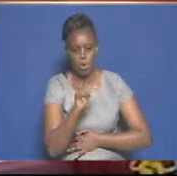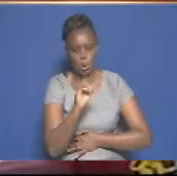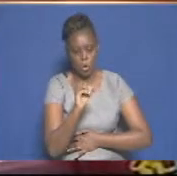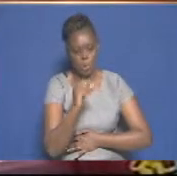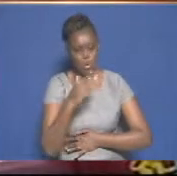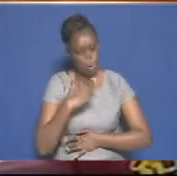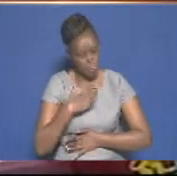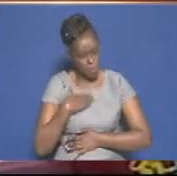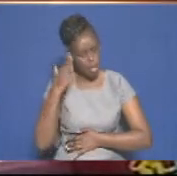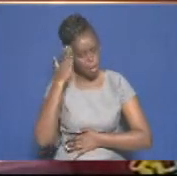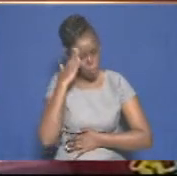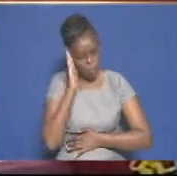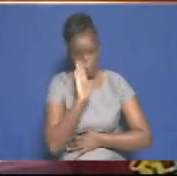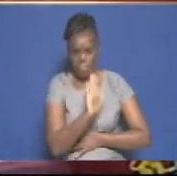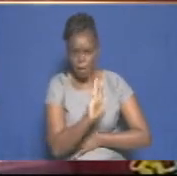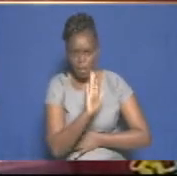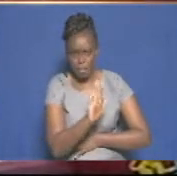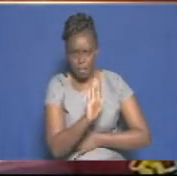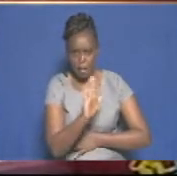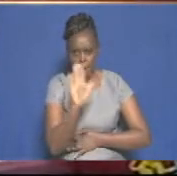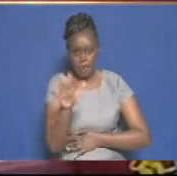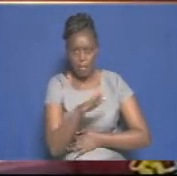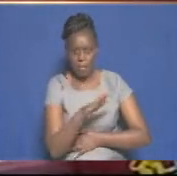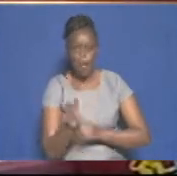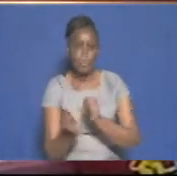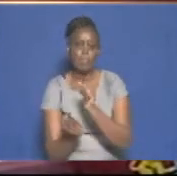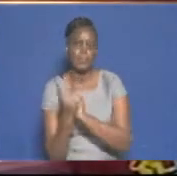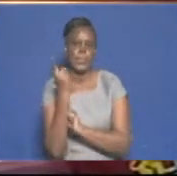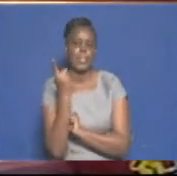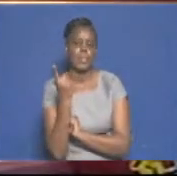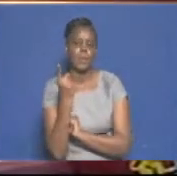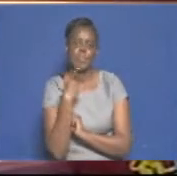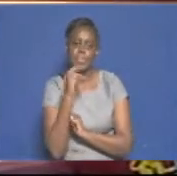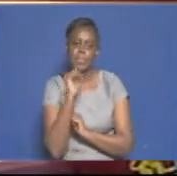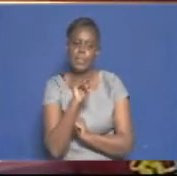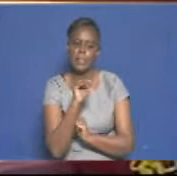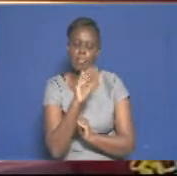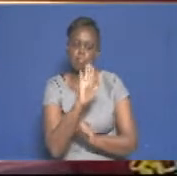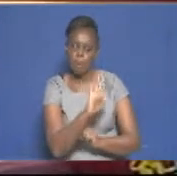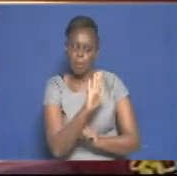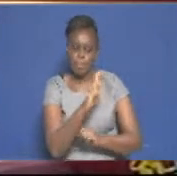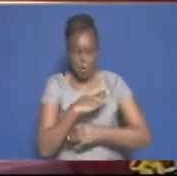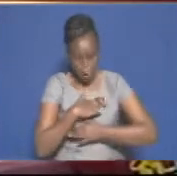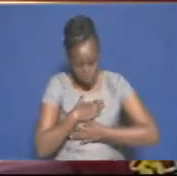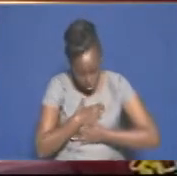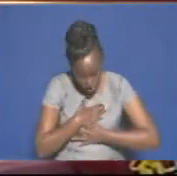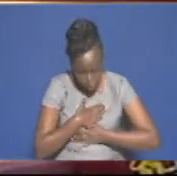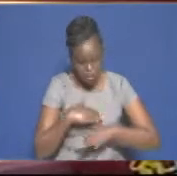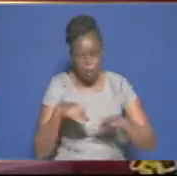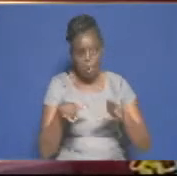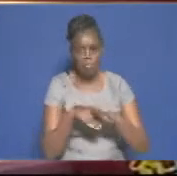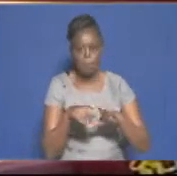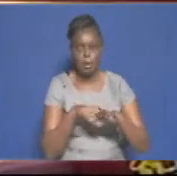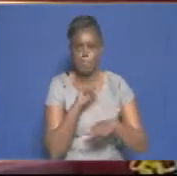katika bunge ya 11. Na niseme Jacob kwa yale mambo ambaye alifanya wakati ule.